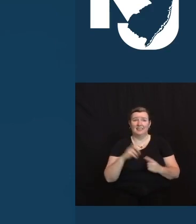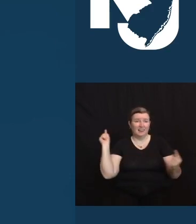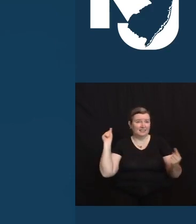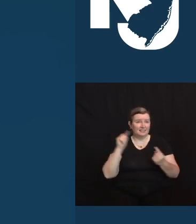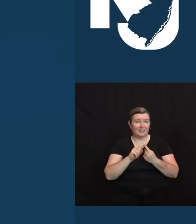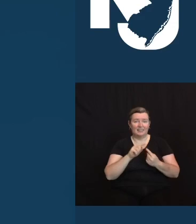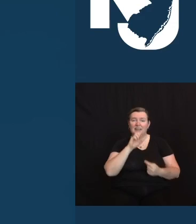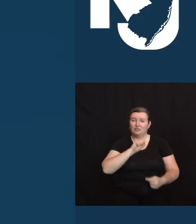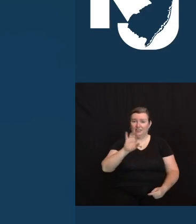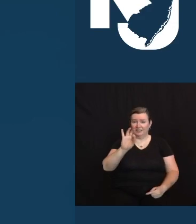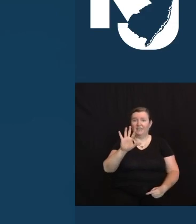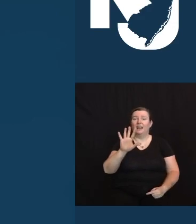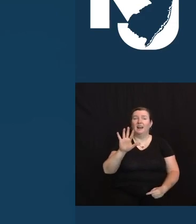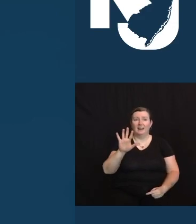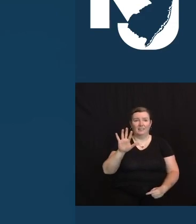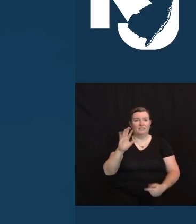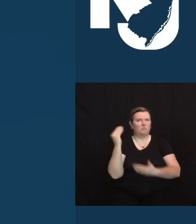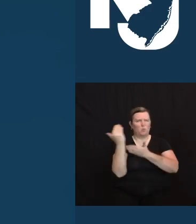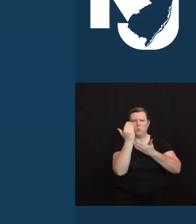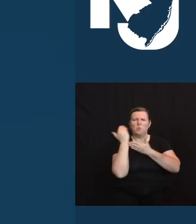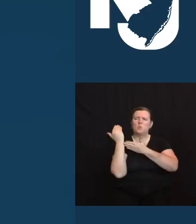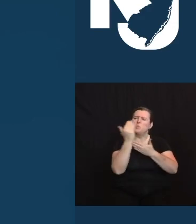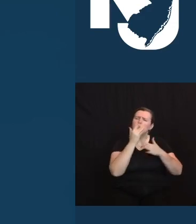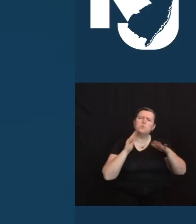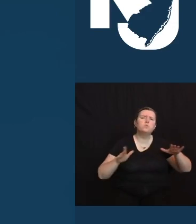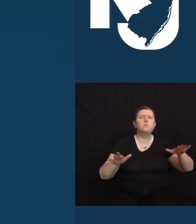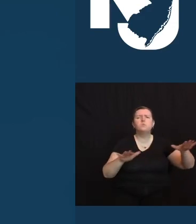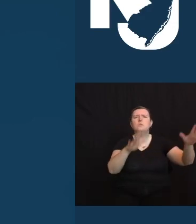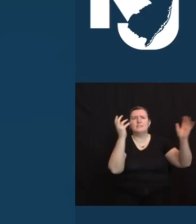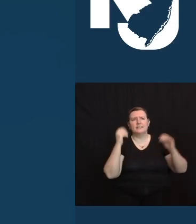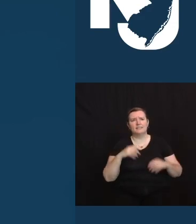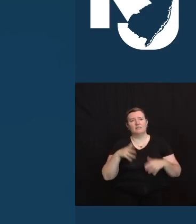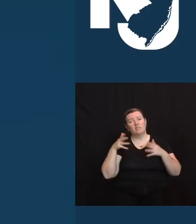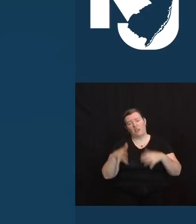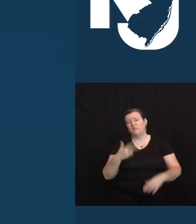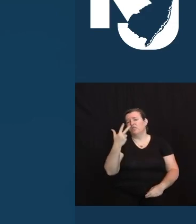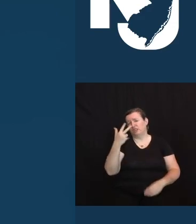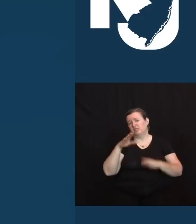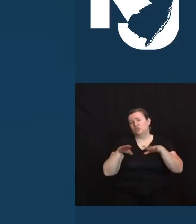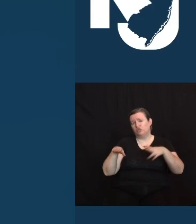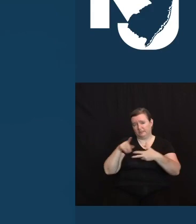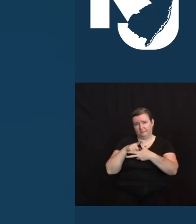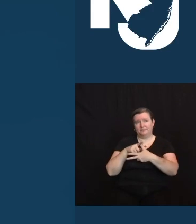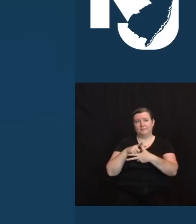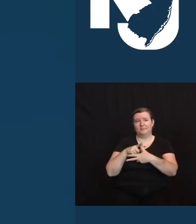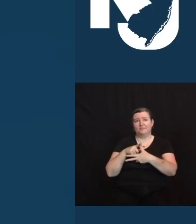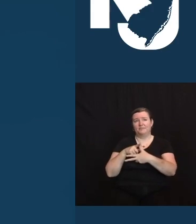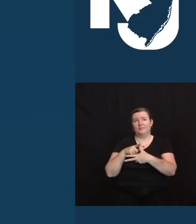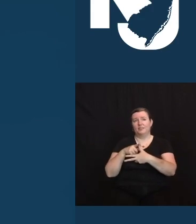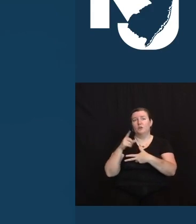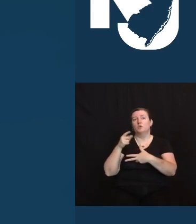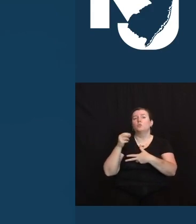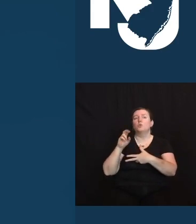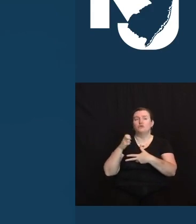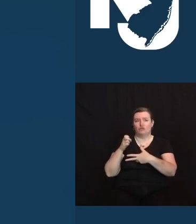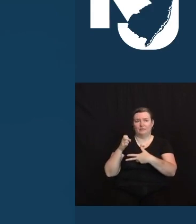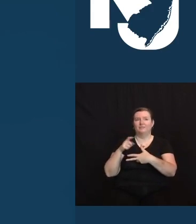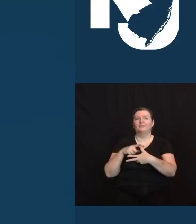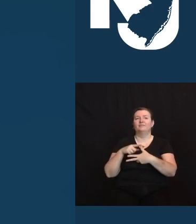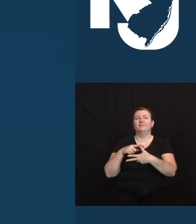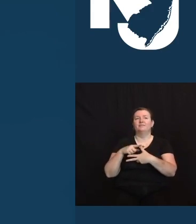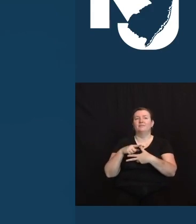95. George leaves behind his 3 children, George F., Lynn, Madeline, known as Lynn, and Catherine, known